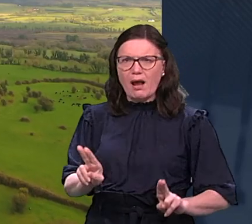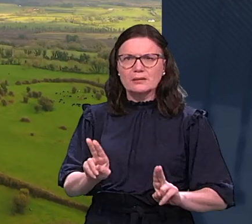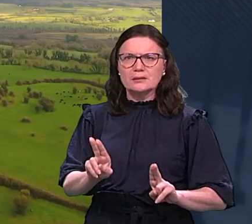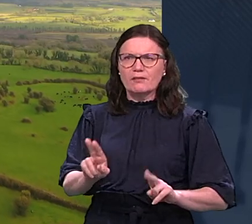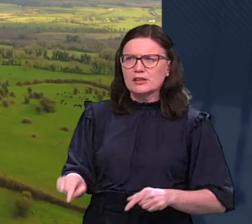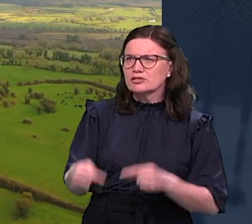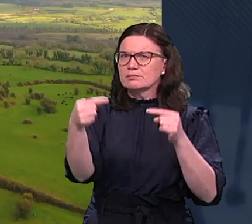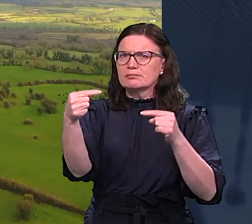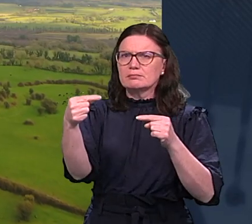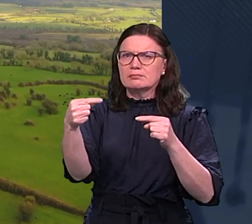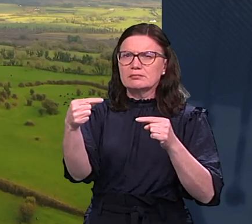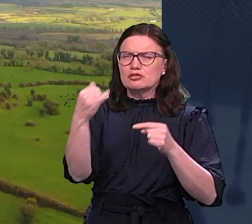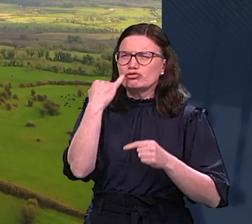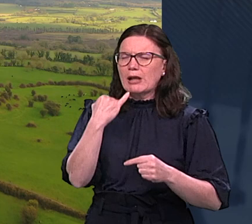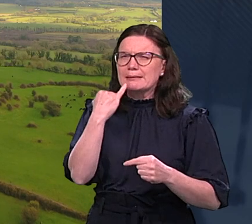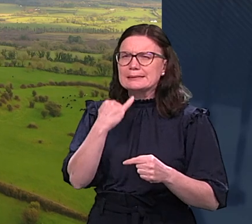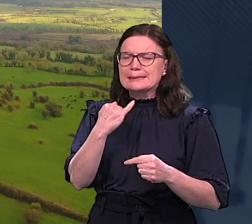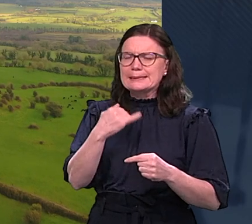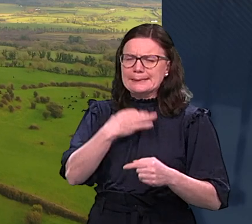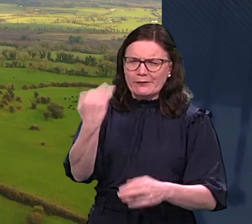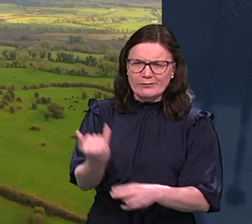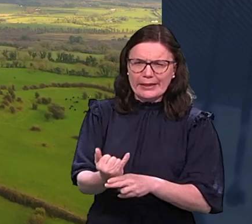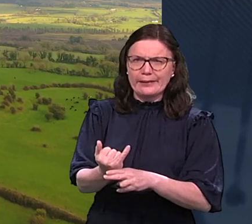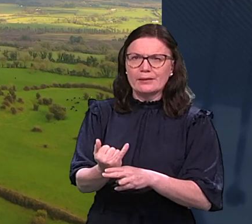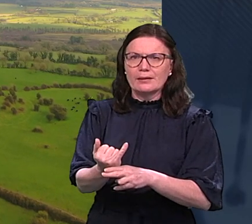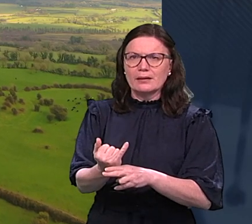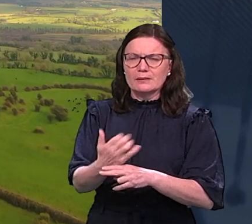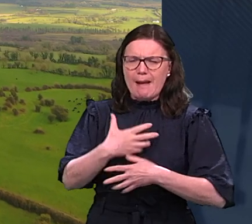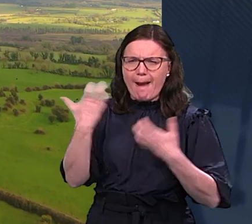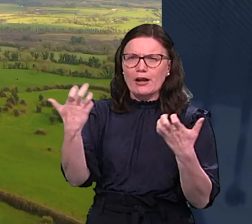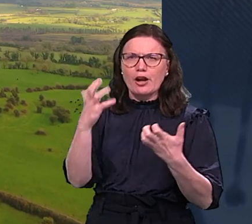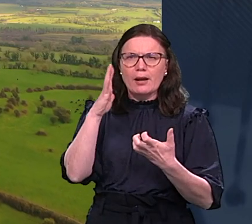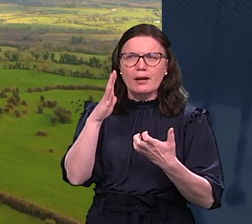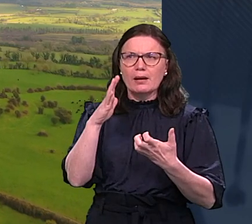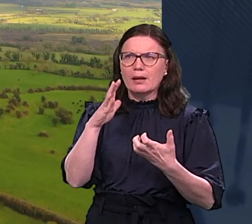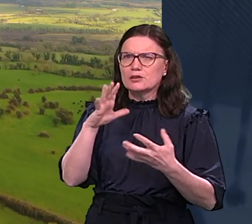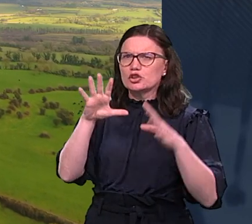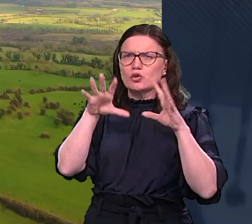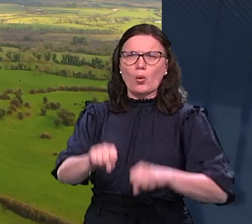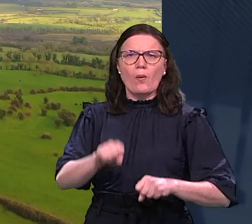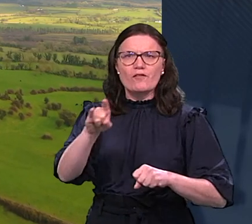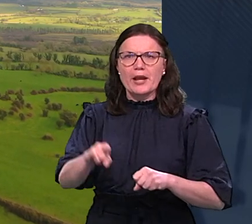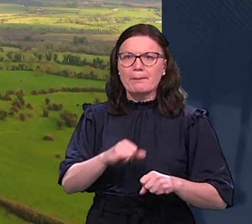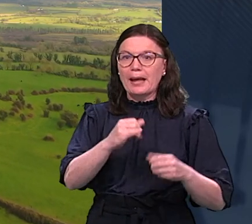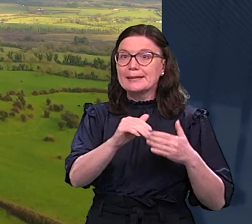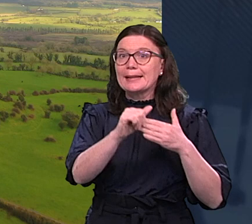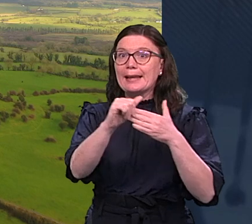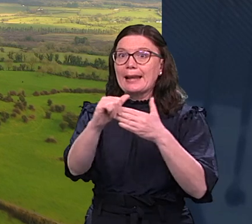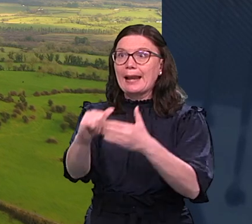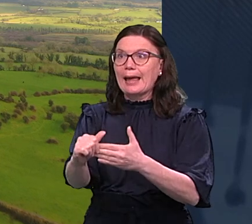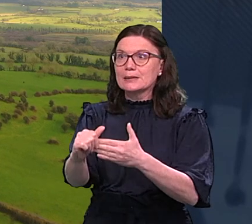to the jealousy that was in him. So his anger and his jealousy led to the death of the